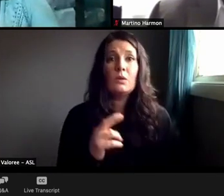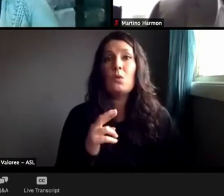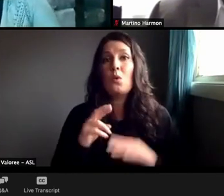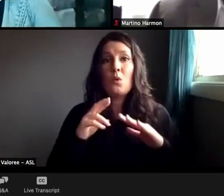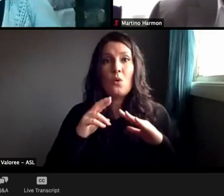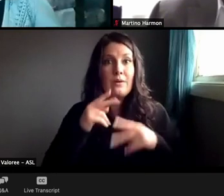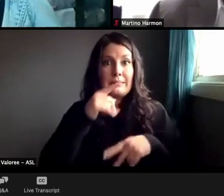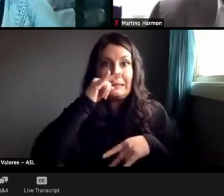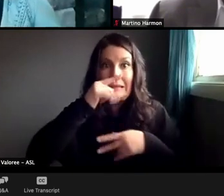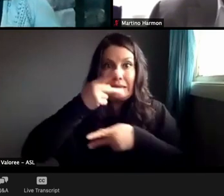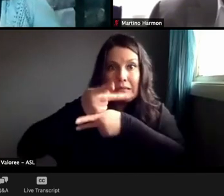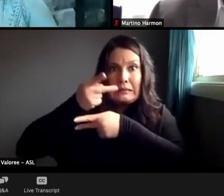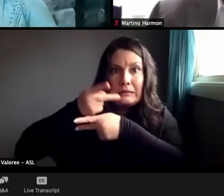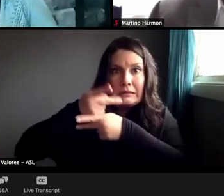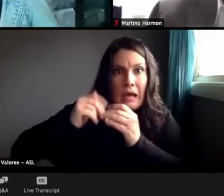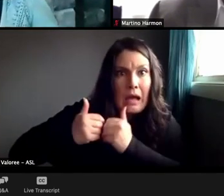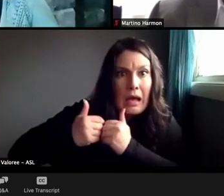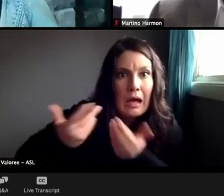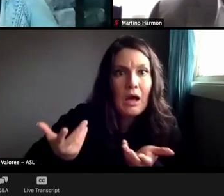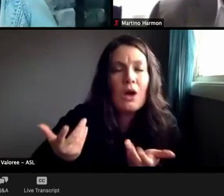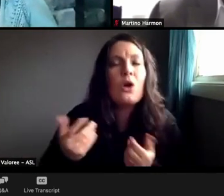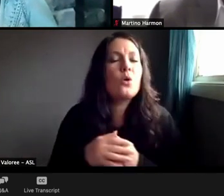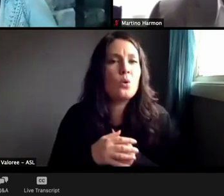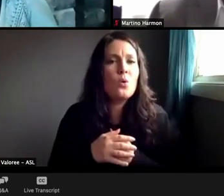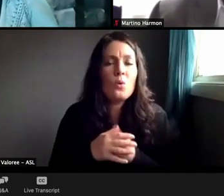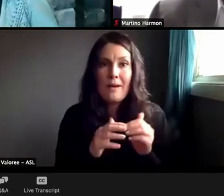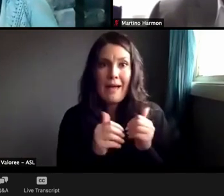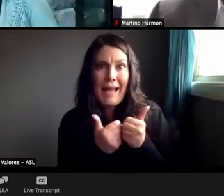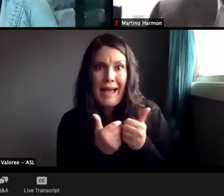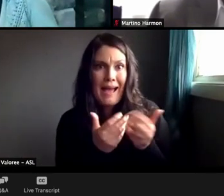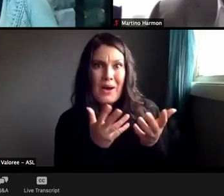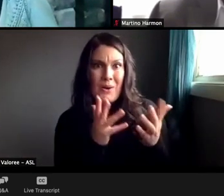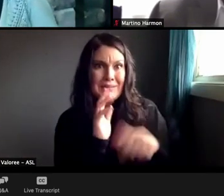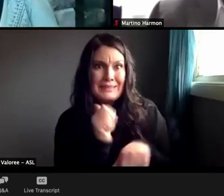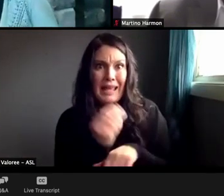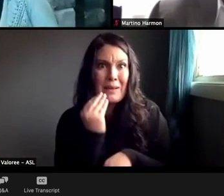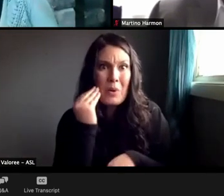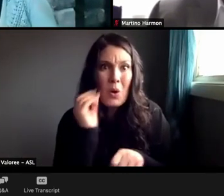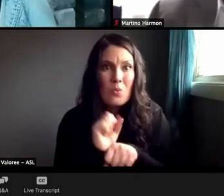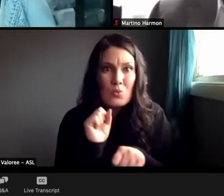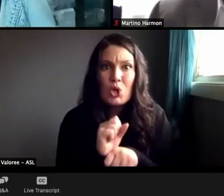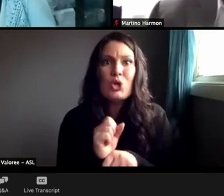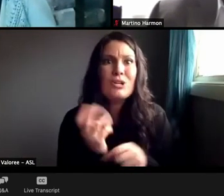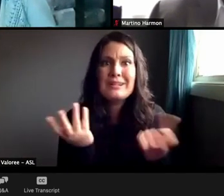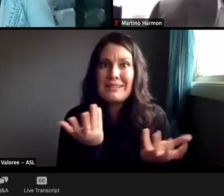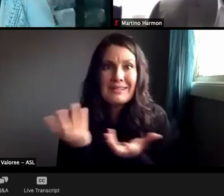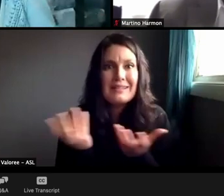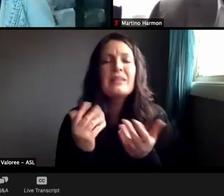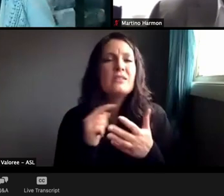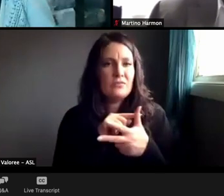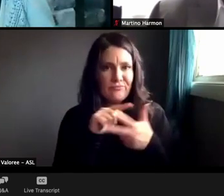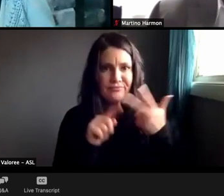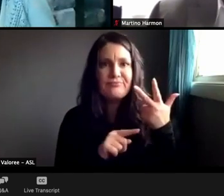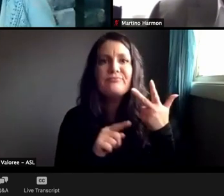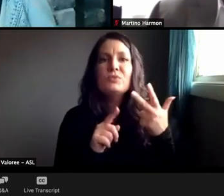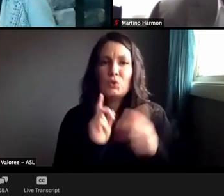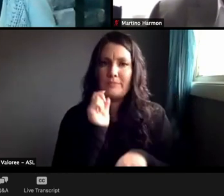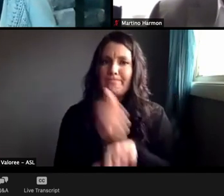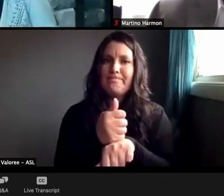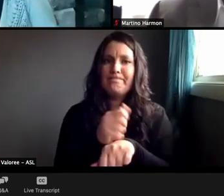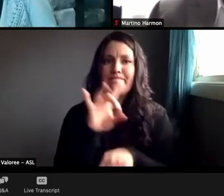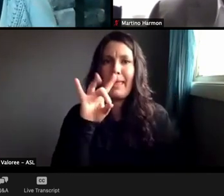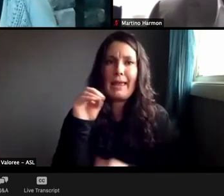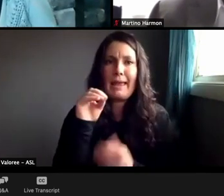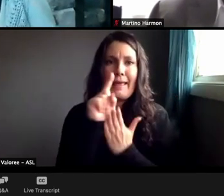issues, or just simply to support you working at home. We first introduced the 80-hour COVID bank of